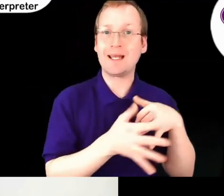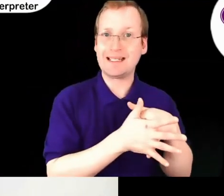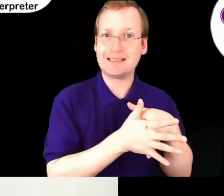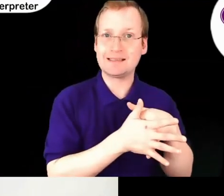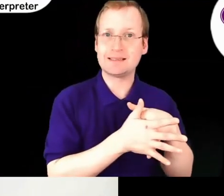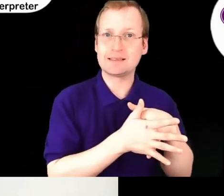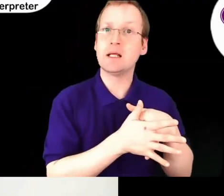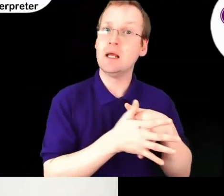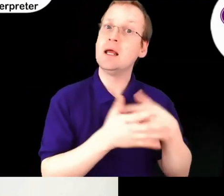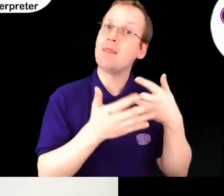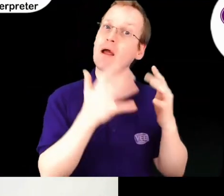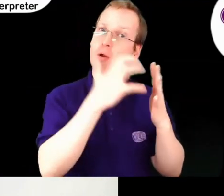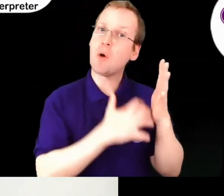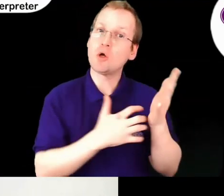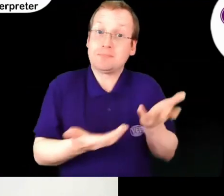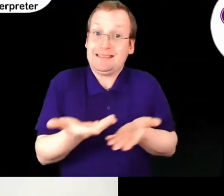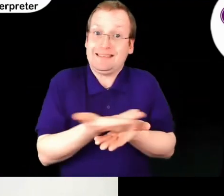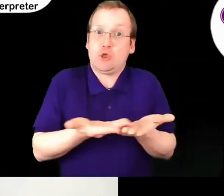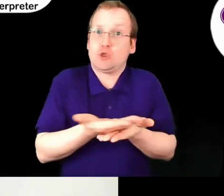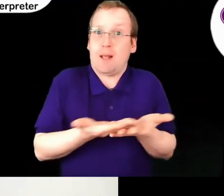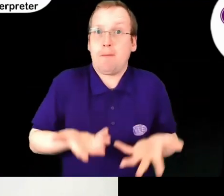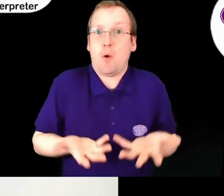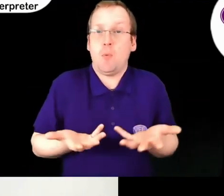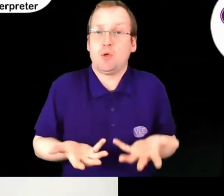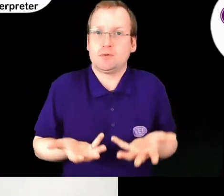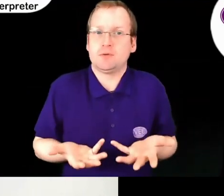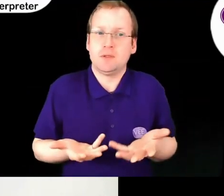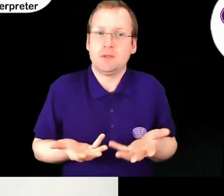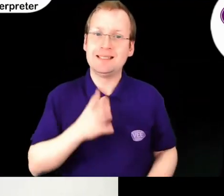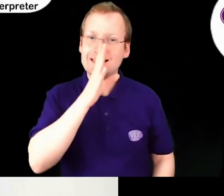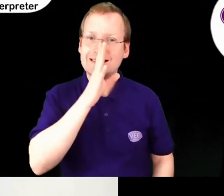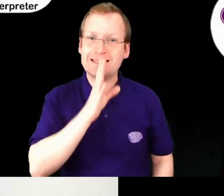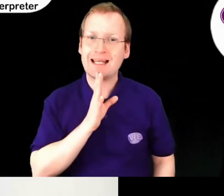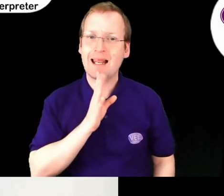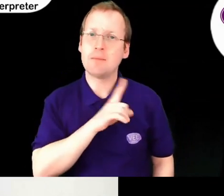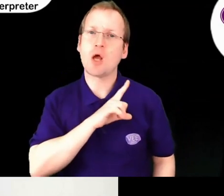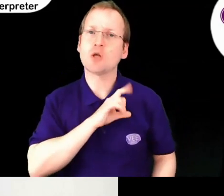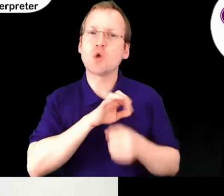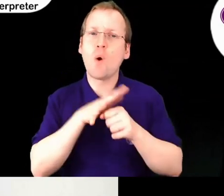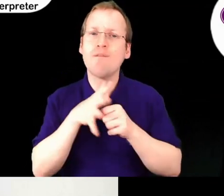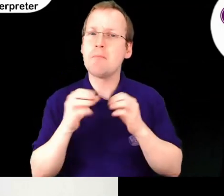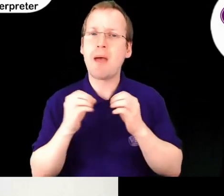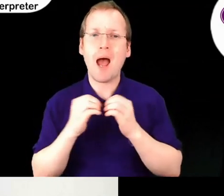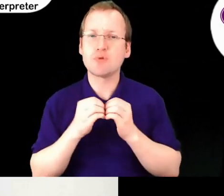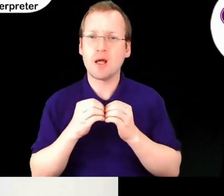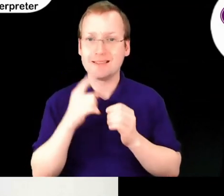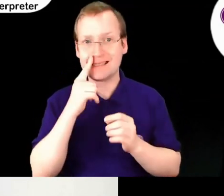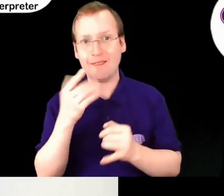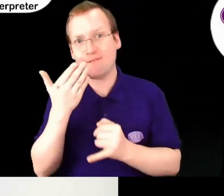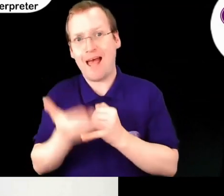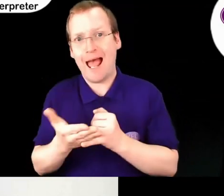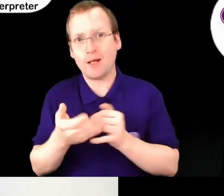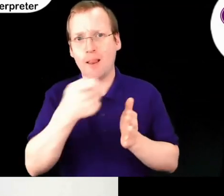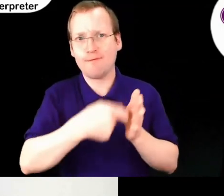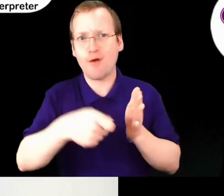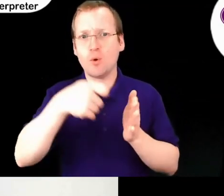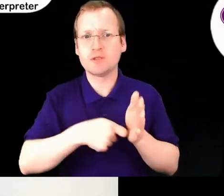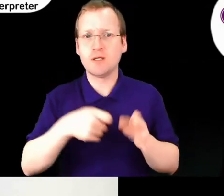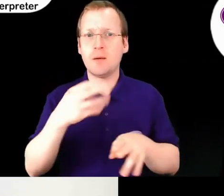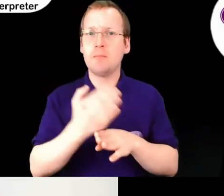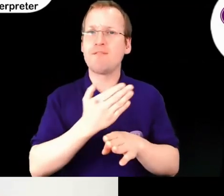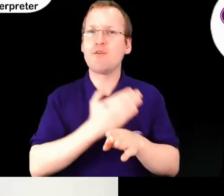is being discussed at the moment. But sadly, because of COVID, Barbara wasn't able to see the final vote before she stepped